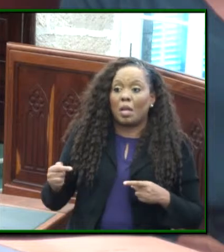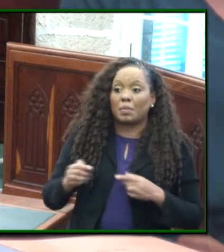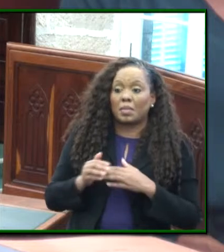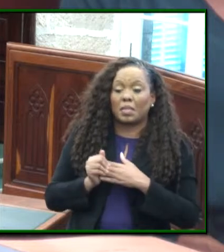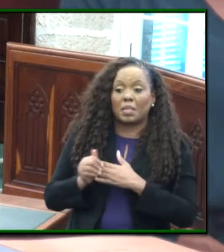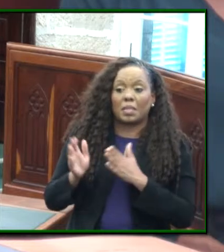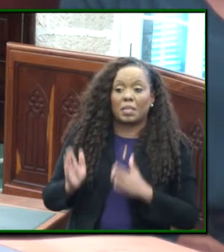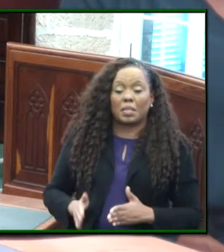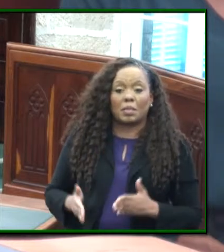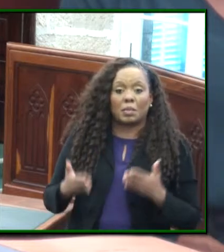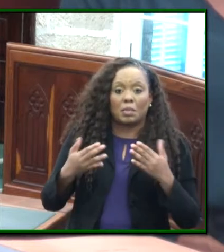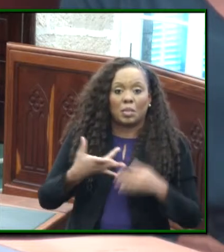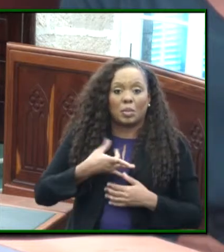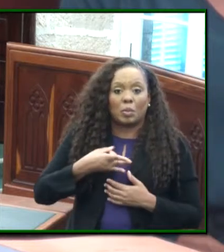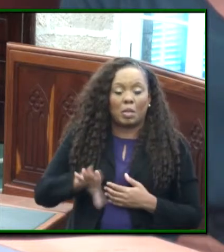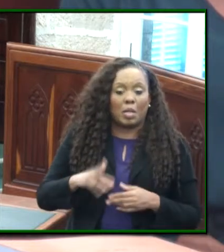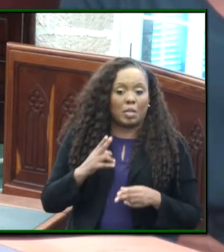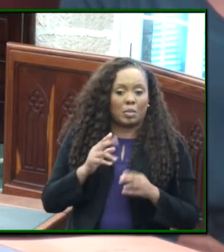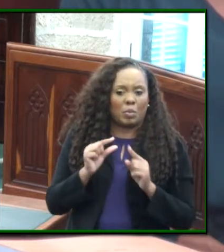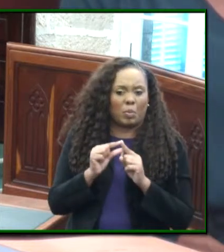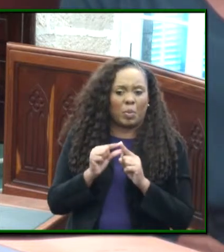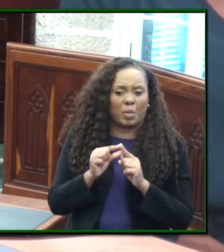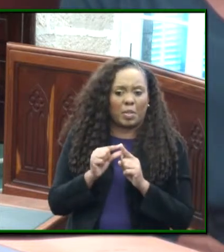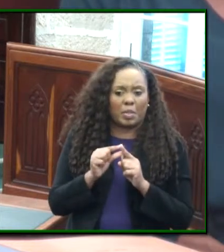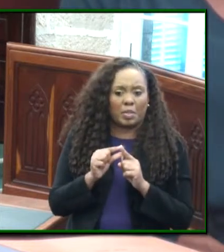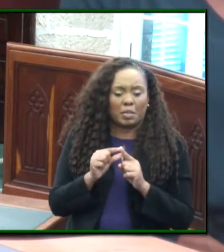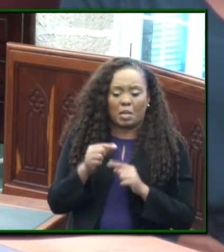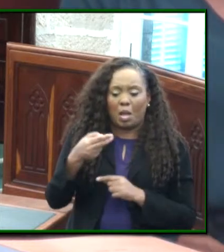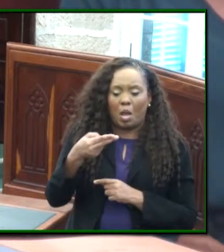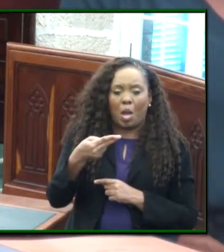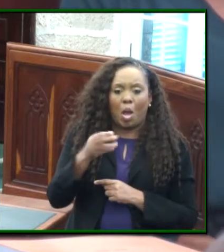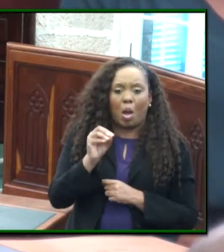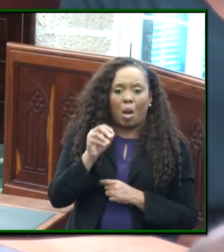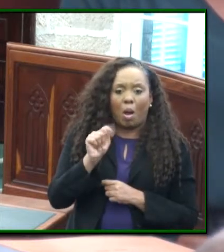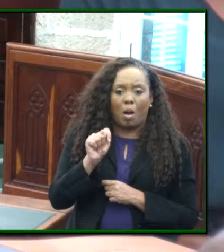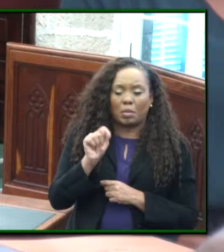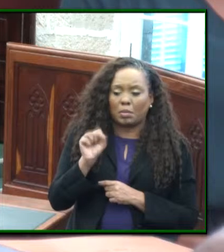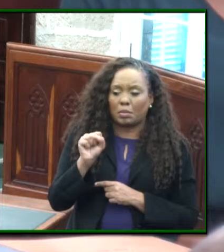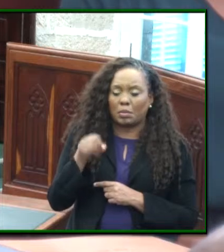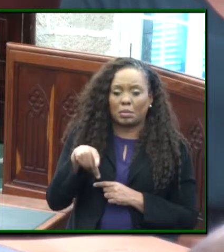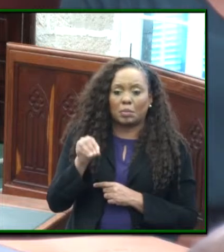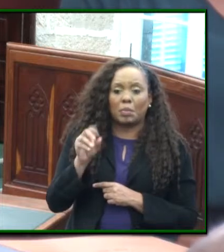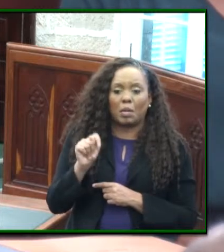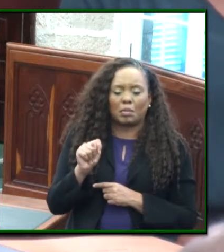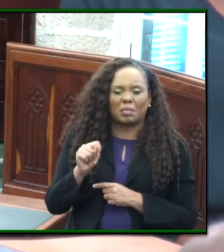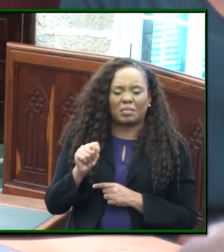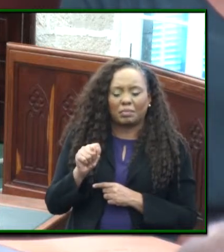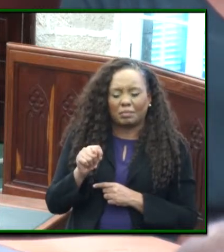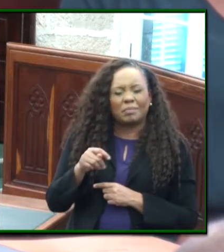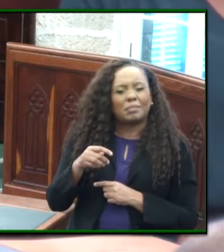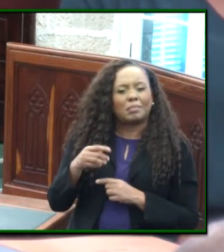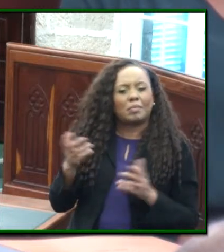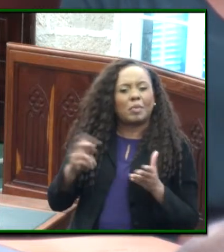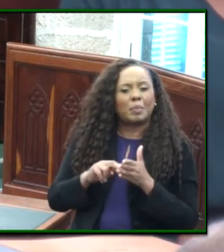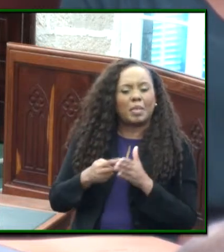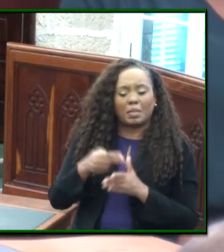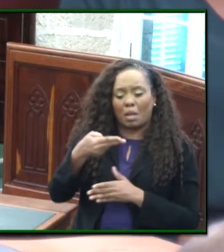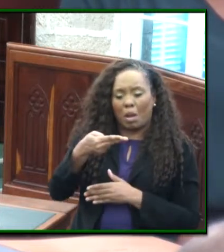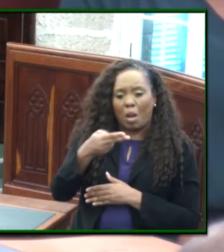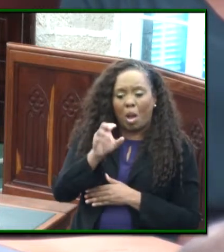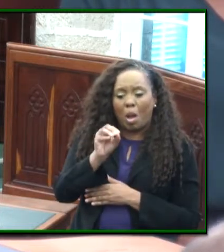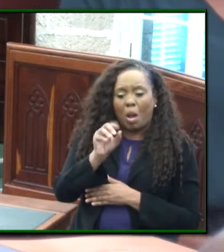either, but some areas of concern in communities where we have a higher than average incidence